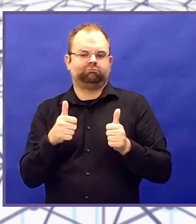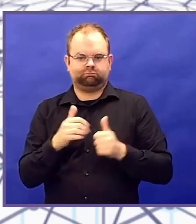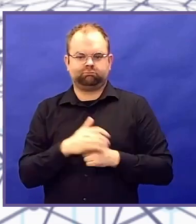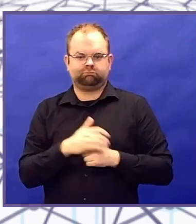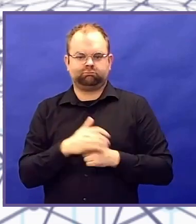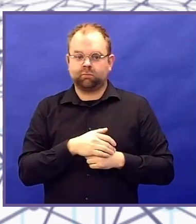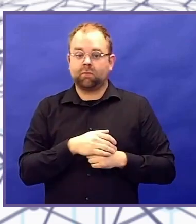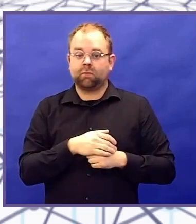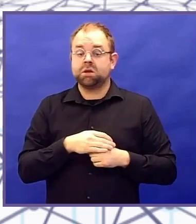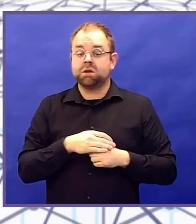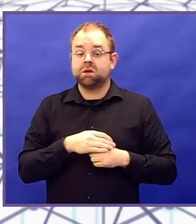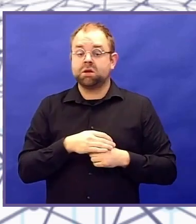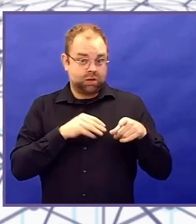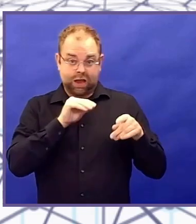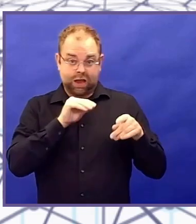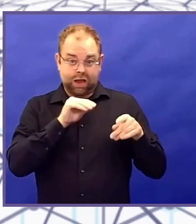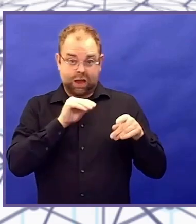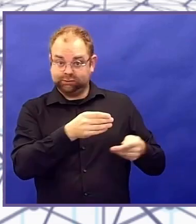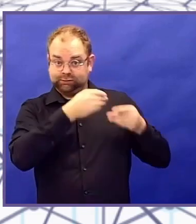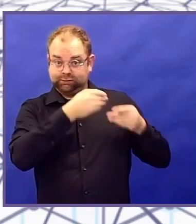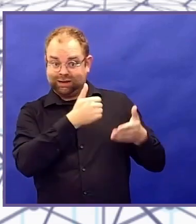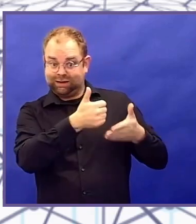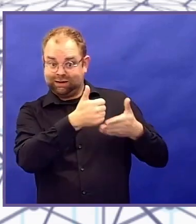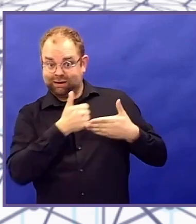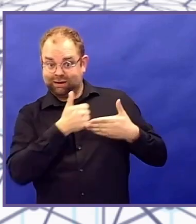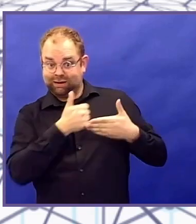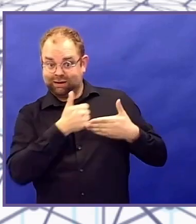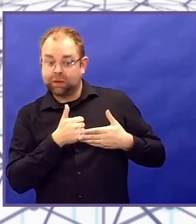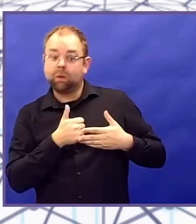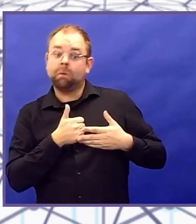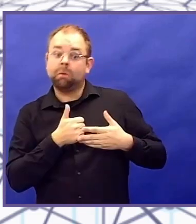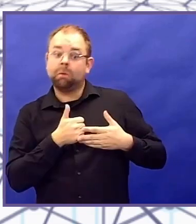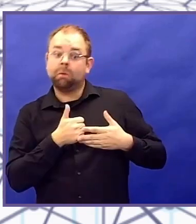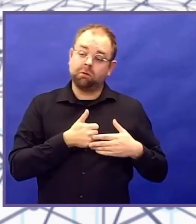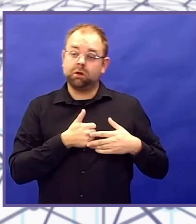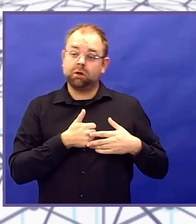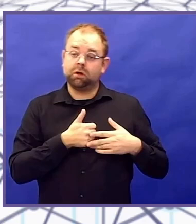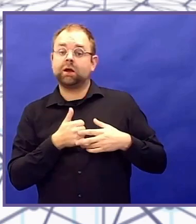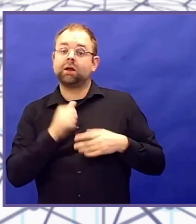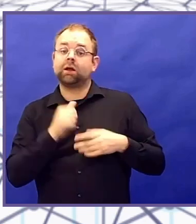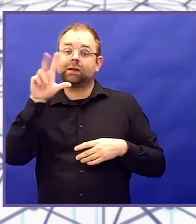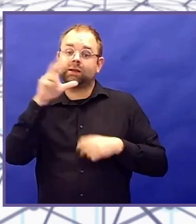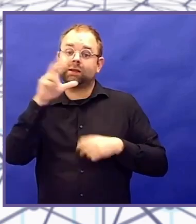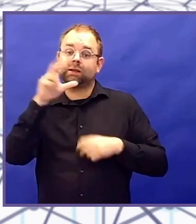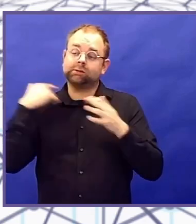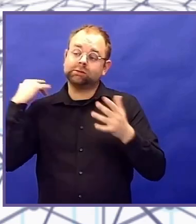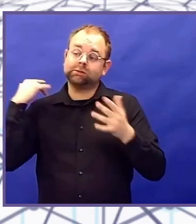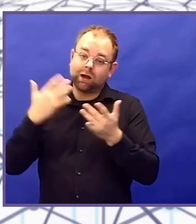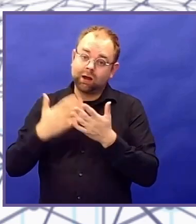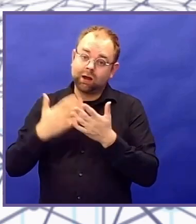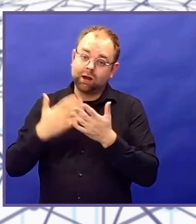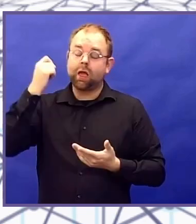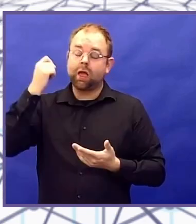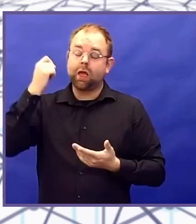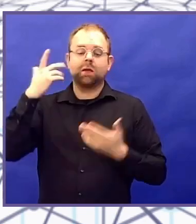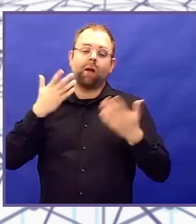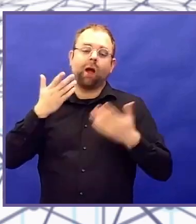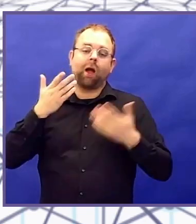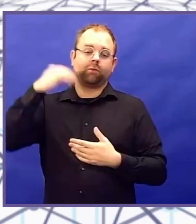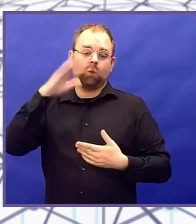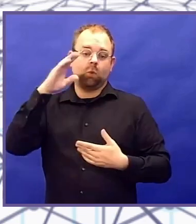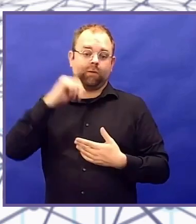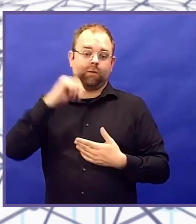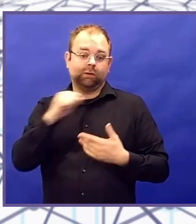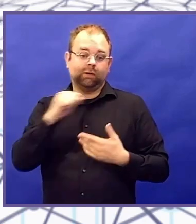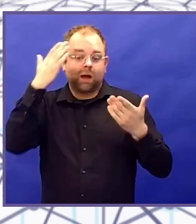Are you okay to answer a couple of questions? You sure? Yes. Yes. So I imagine we may have one or two questions for Fernando.